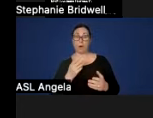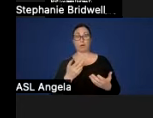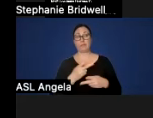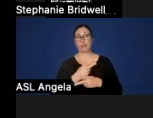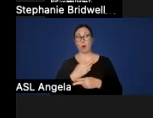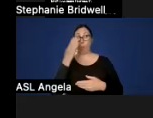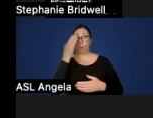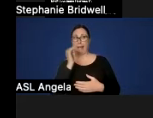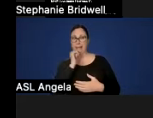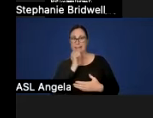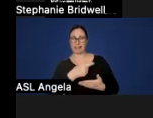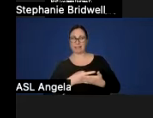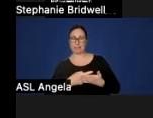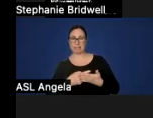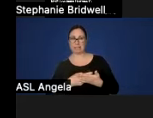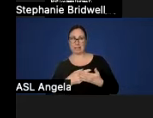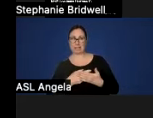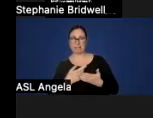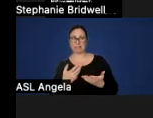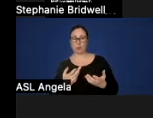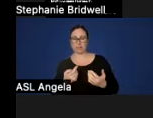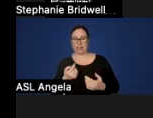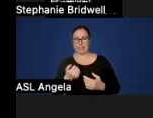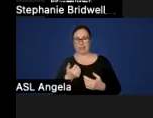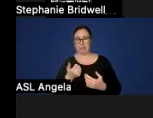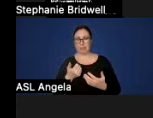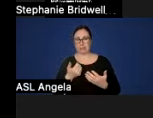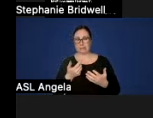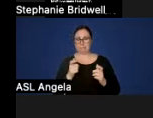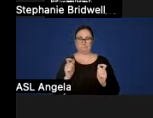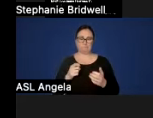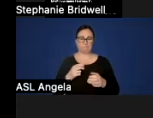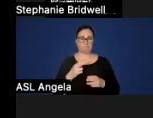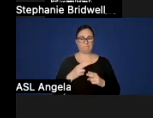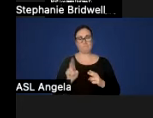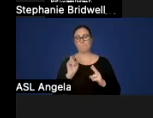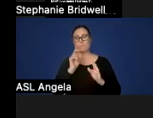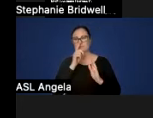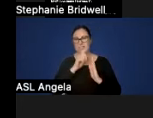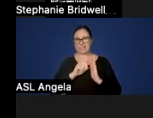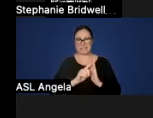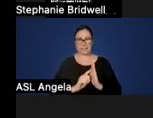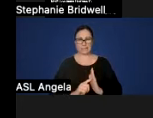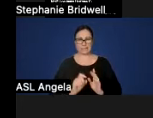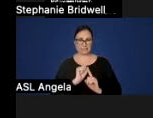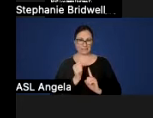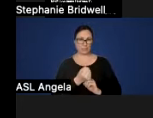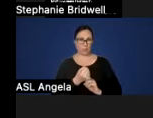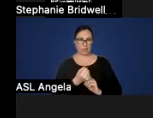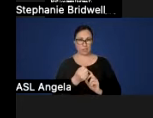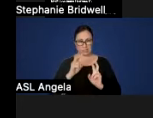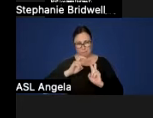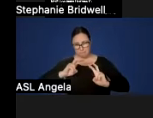all, right? So it's almost like a little mini assessment, if you will. And then thinking about,